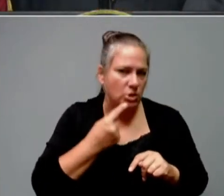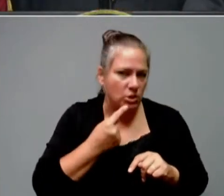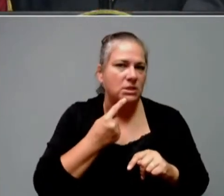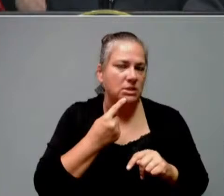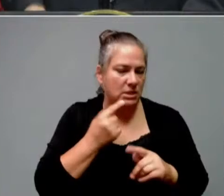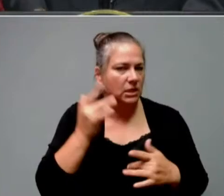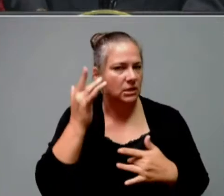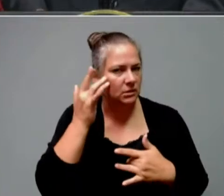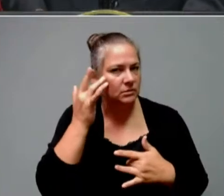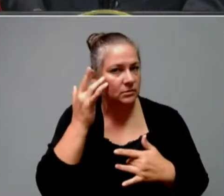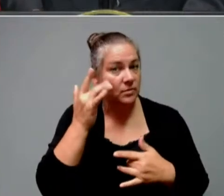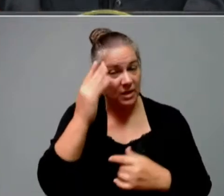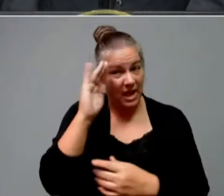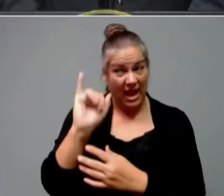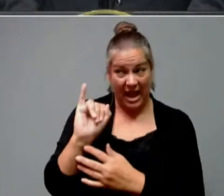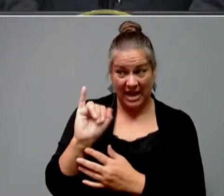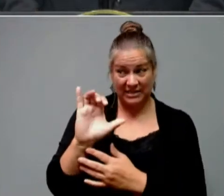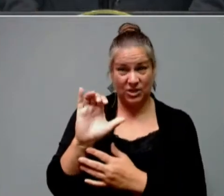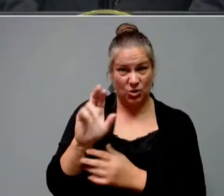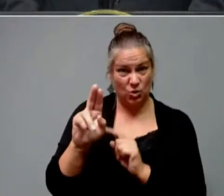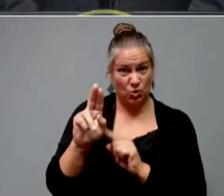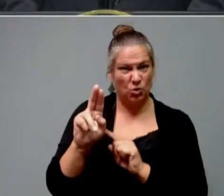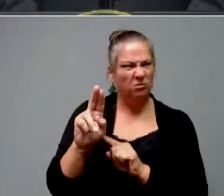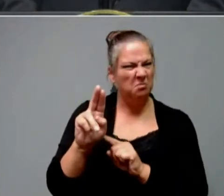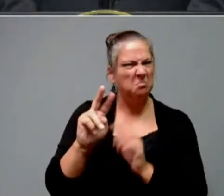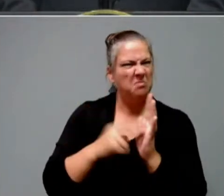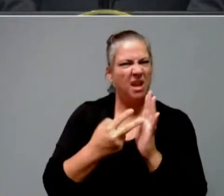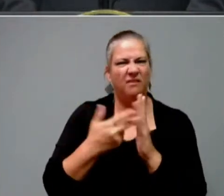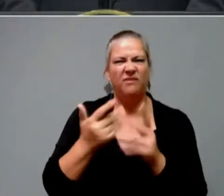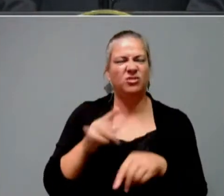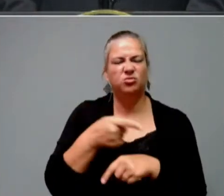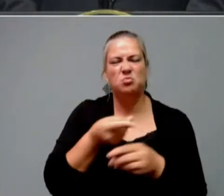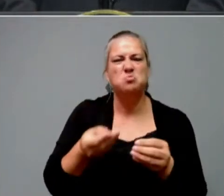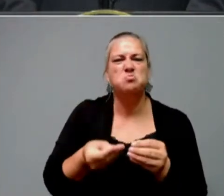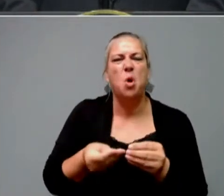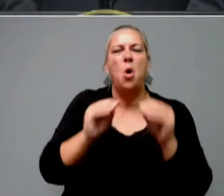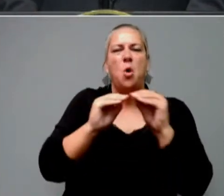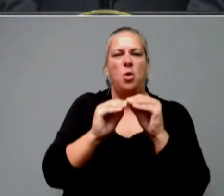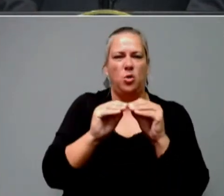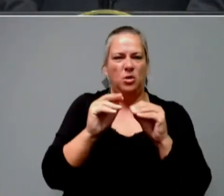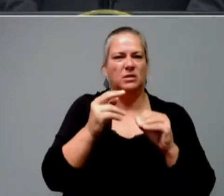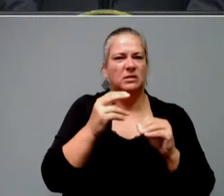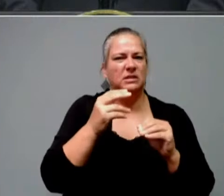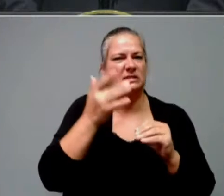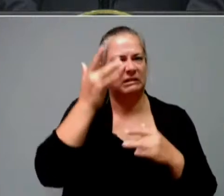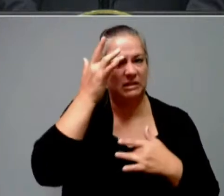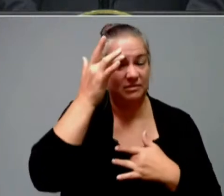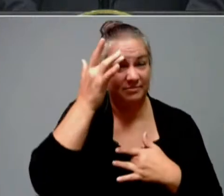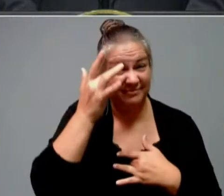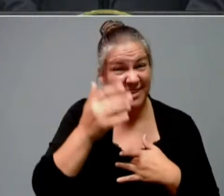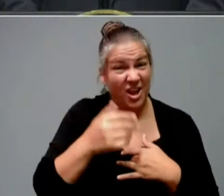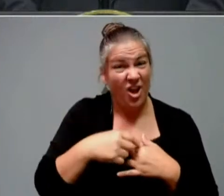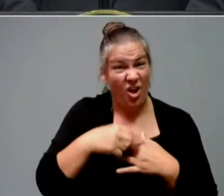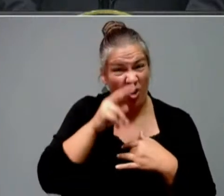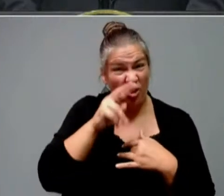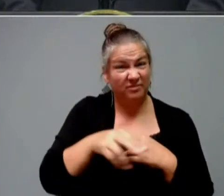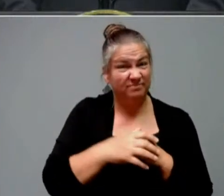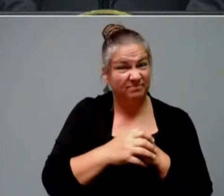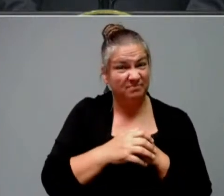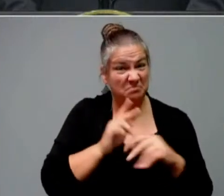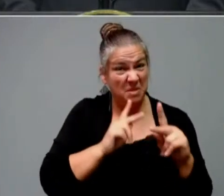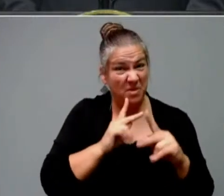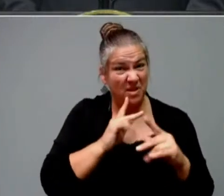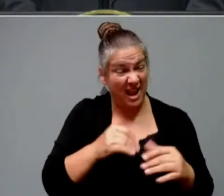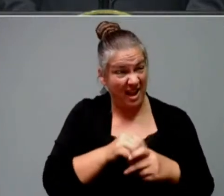it's gone to an additional level. And let's not kid ourselves. We have people hospitalized right now that probably need to be in the ICU,